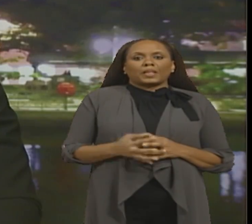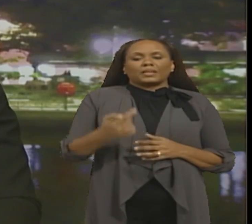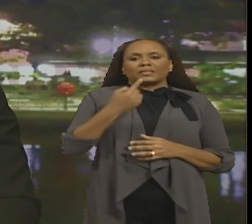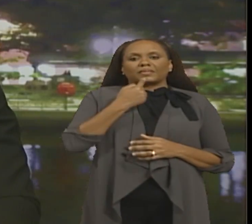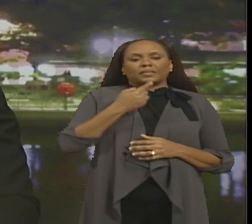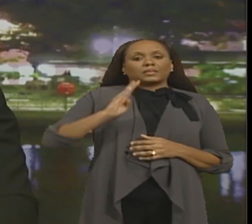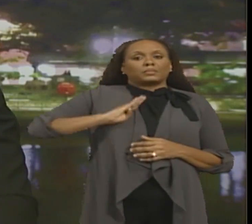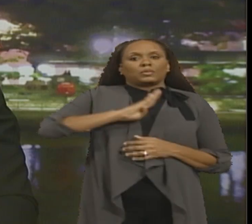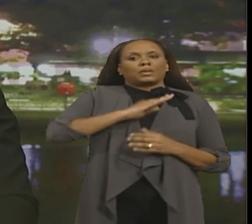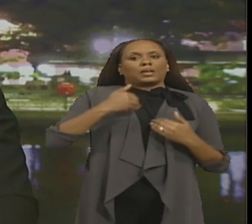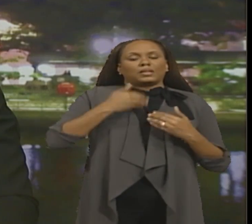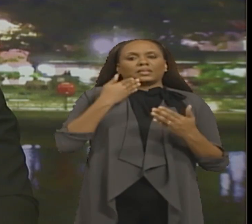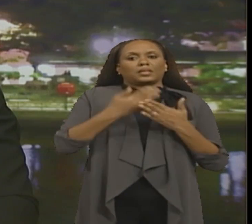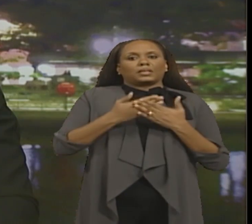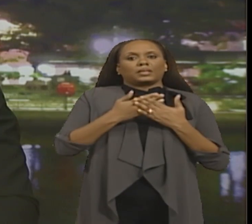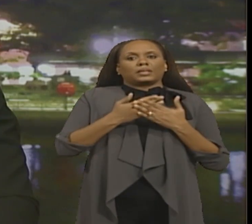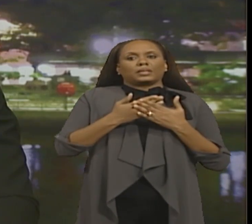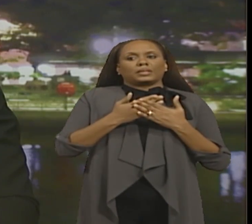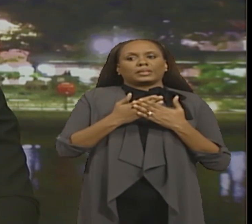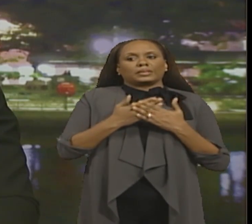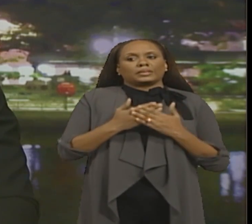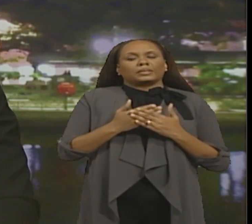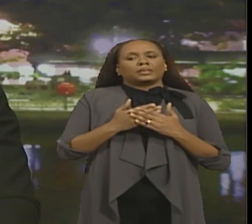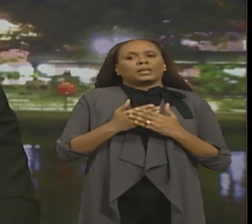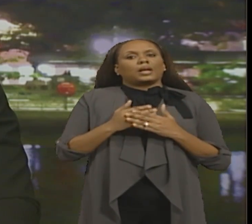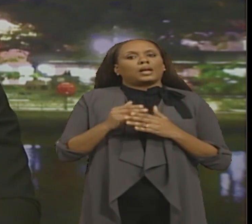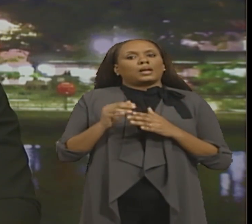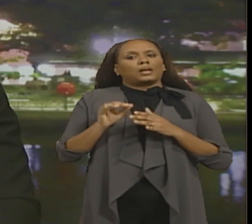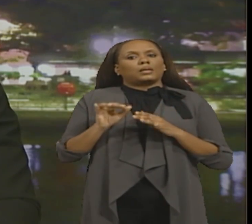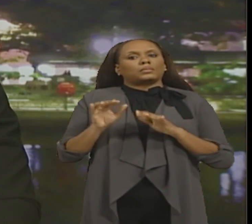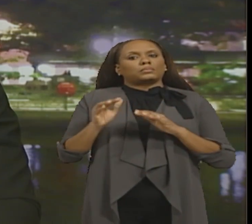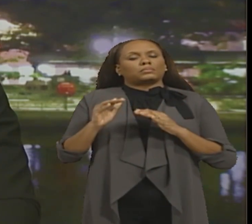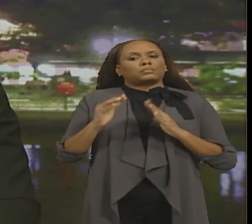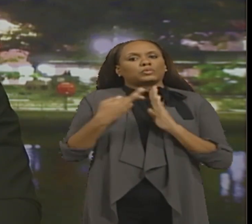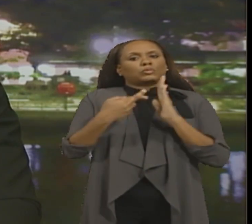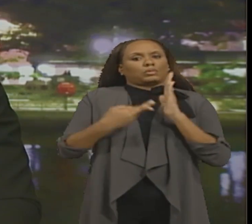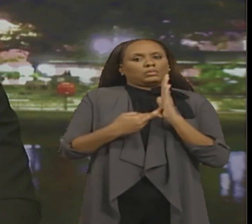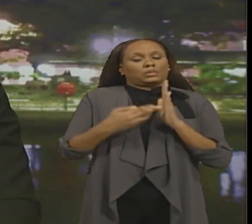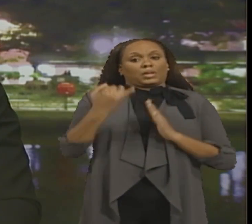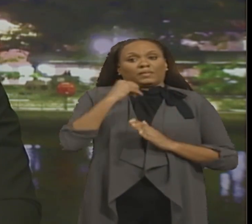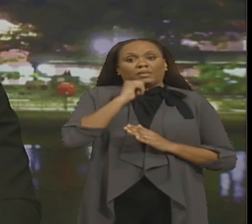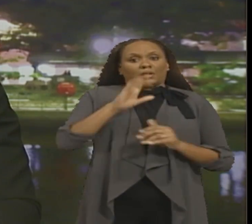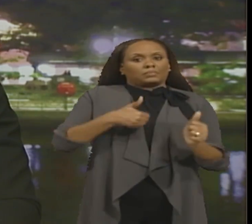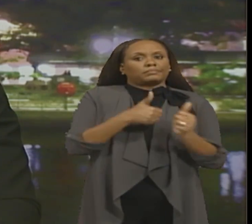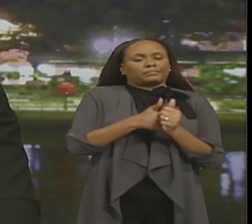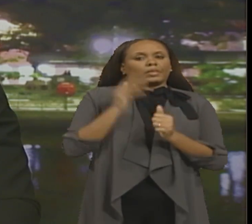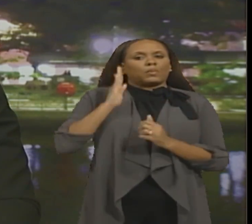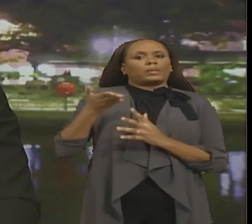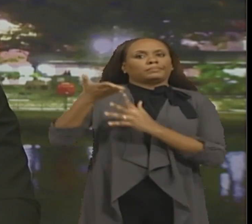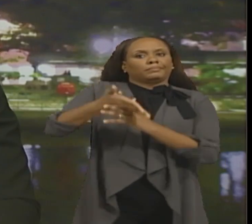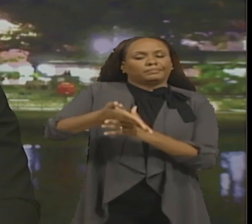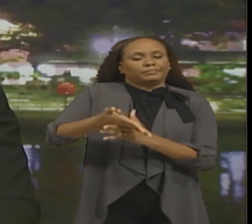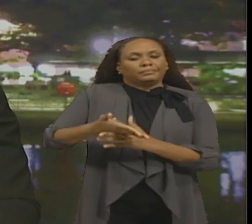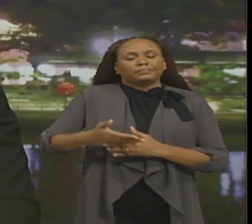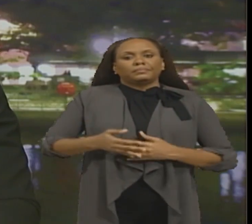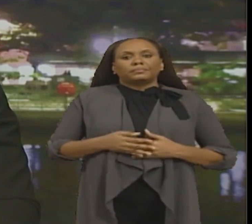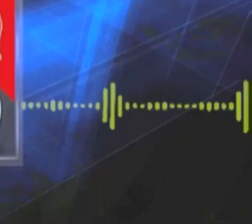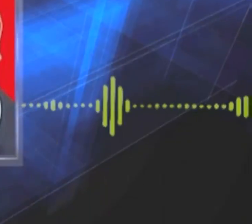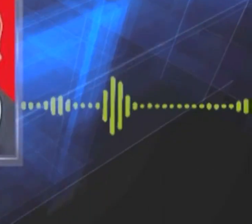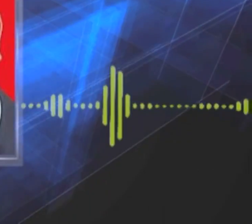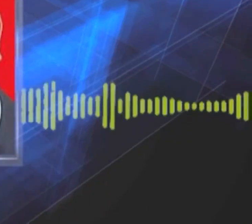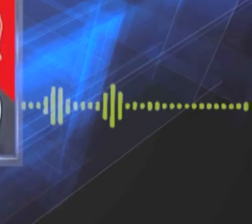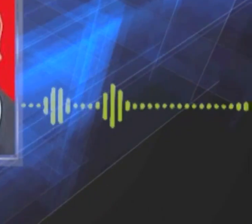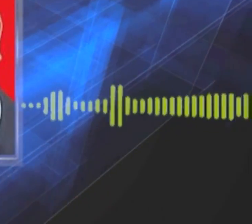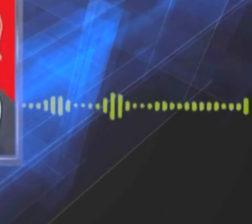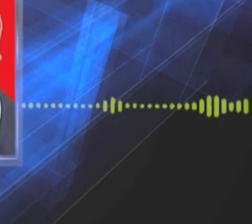Mr. Nichols says the board has set standards for the terminals, and where these standards are not met, they will intervene. There are